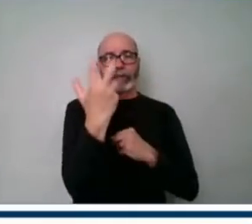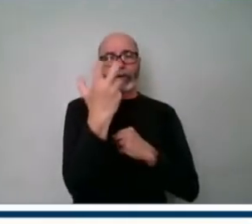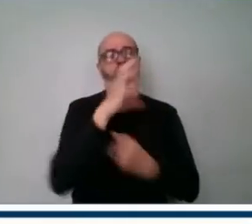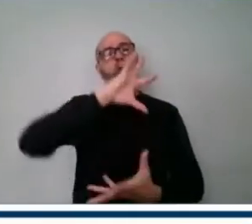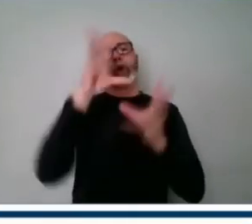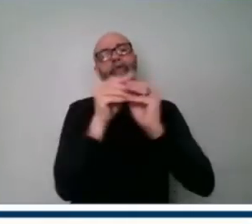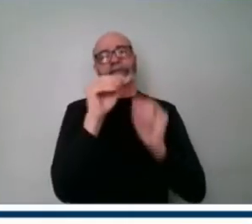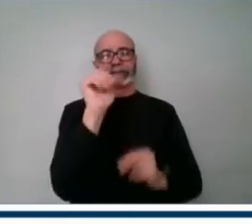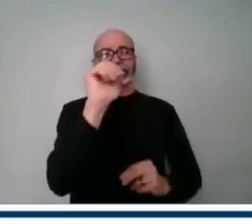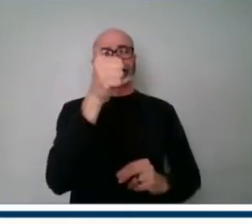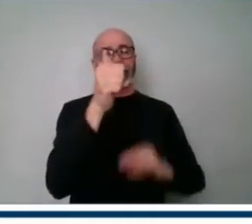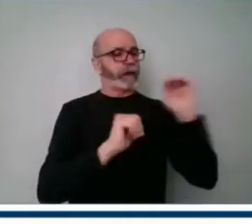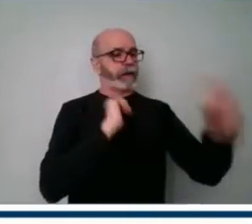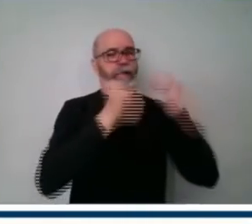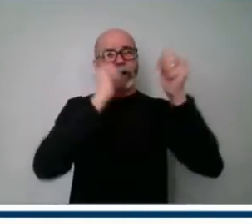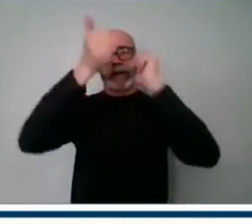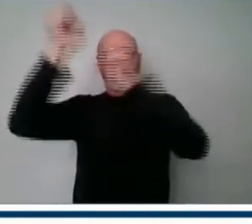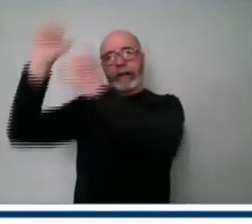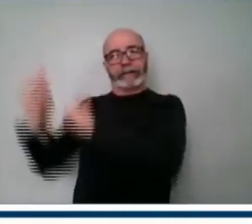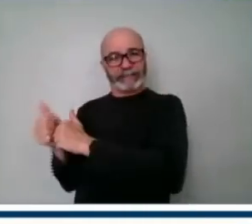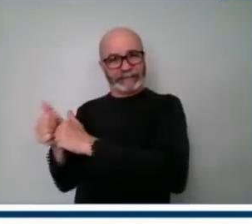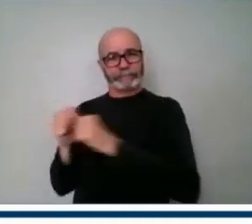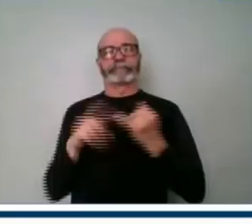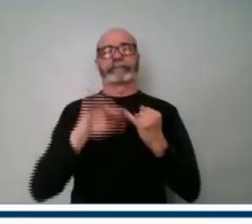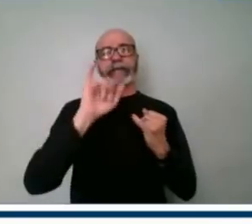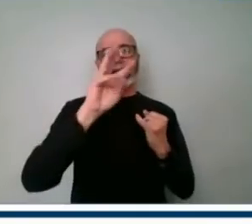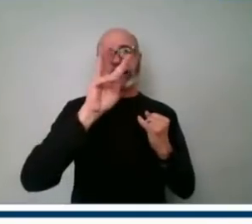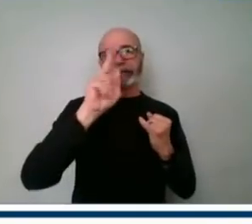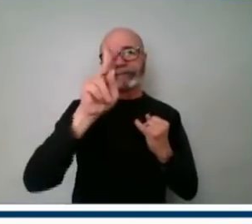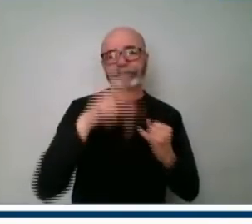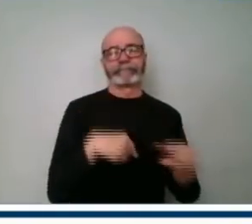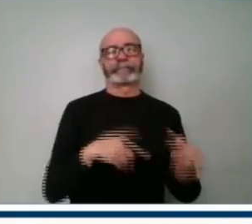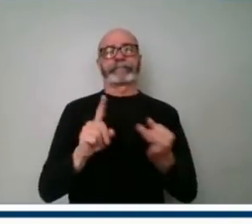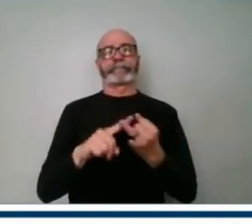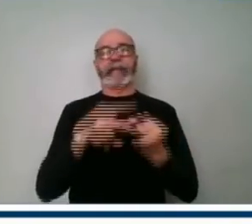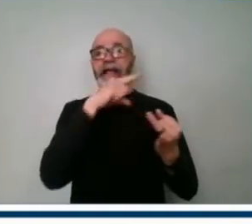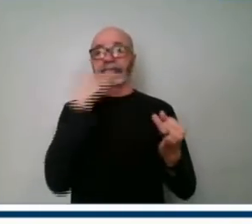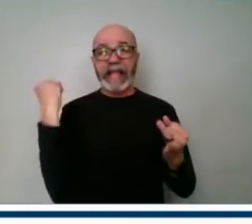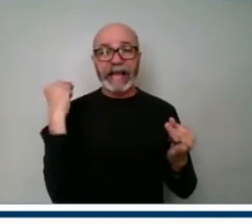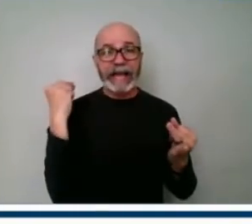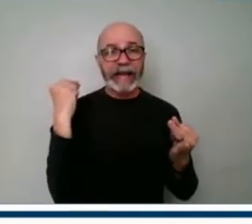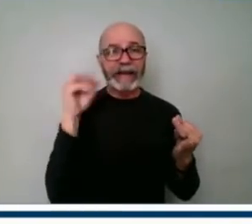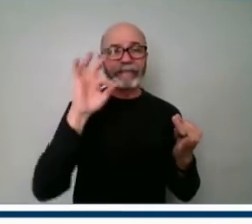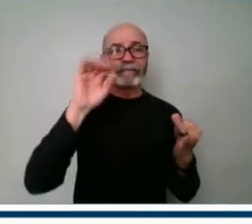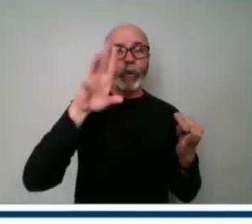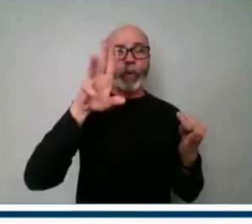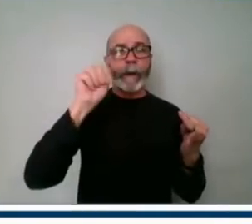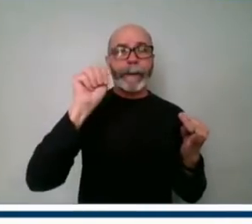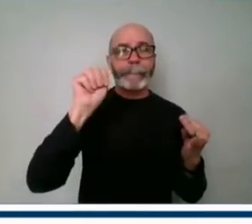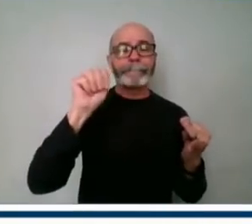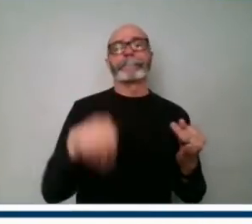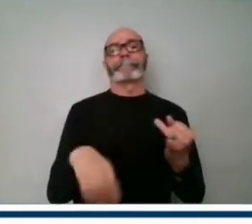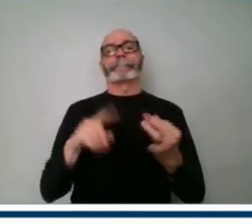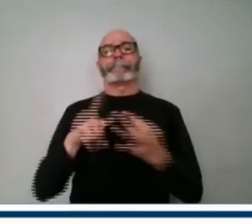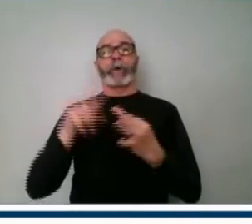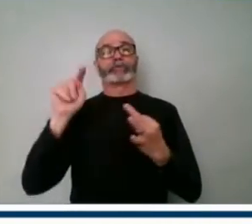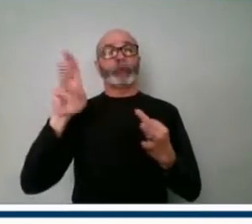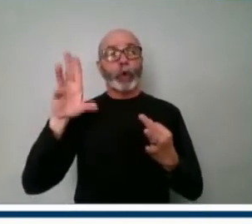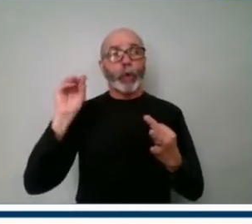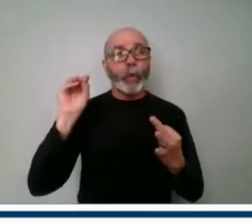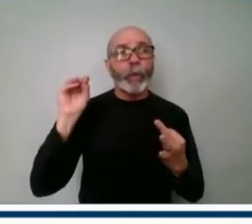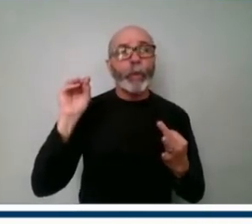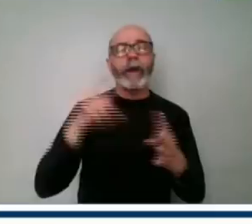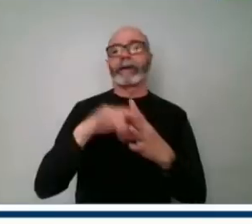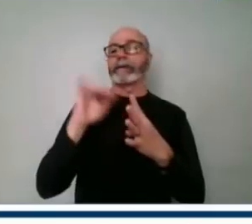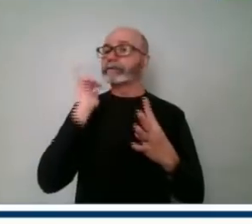clinics, IWK, Halifax Forum, Truro, and Yarmouth. If you are 80 and older and born between January and August, if